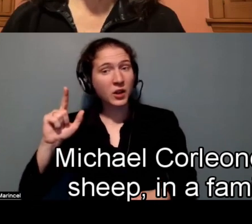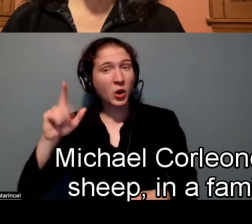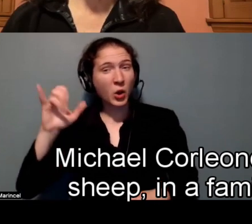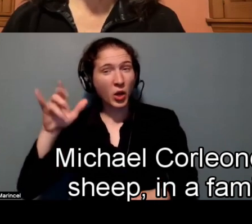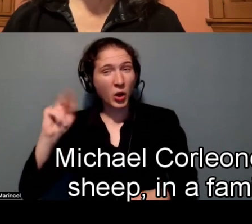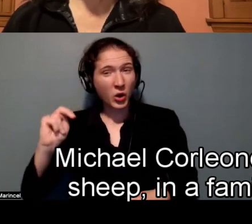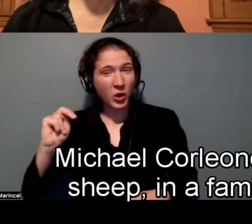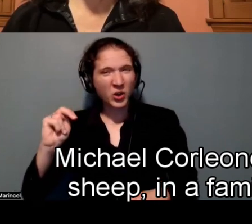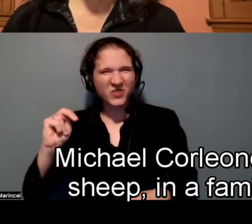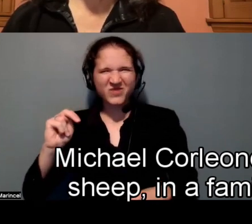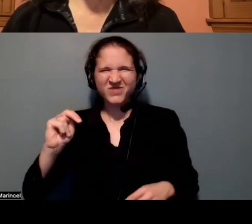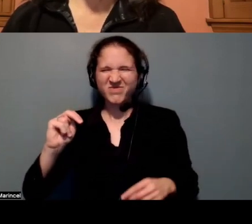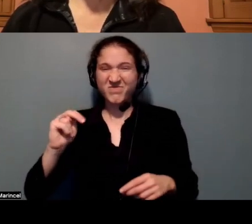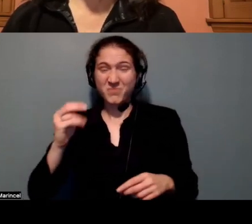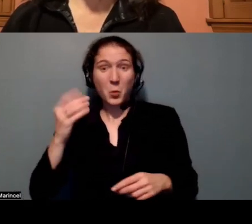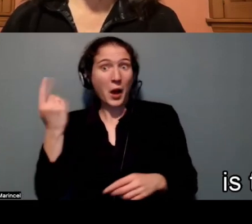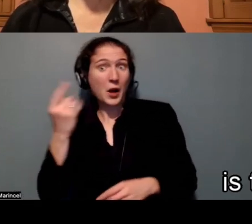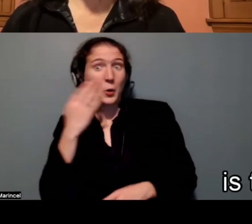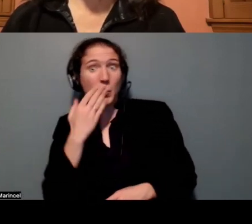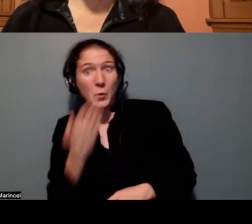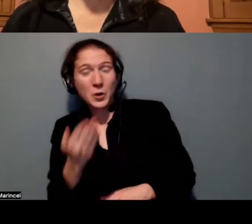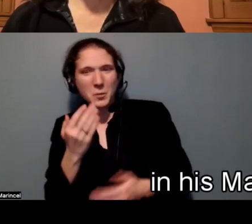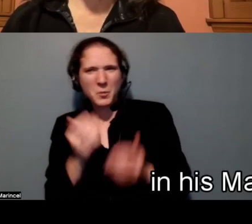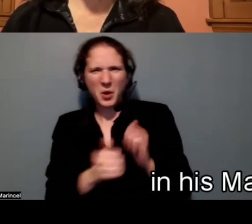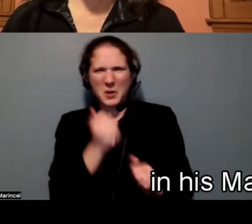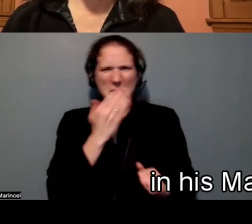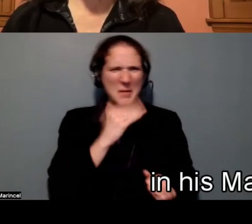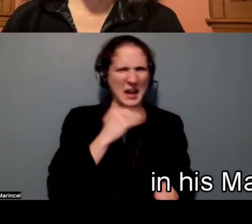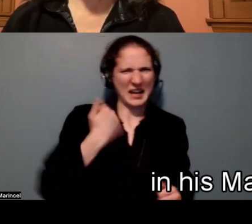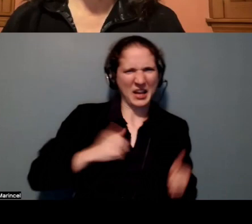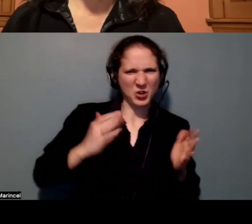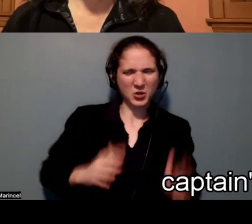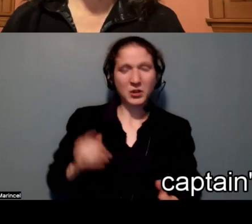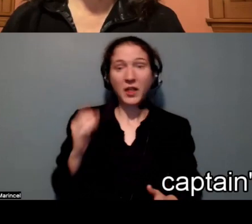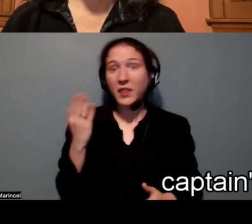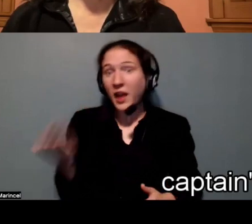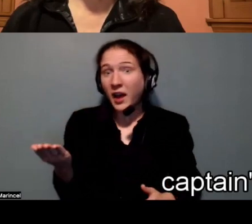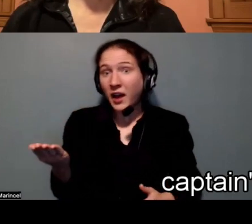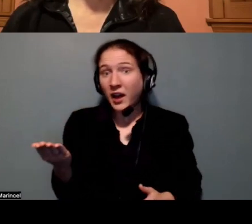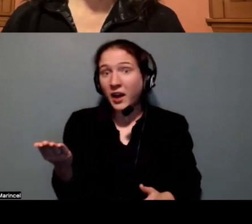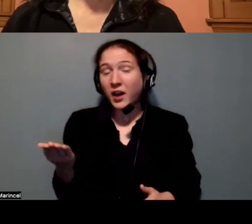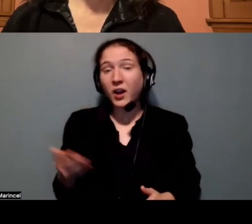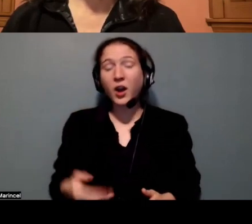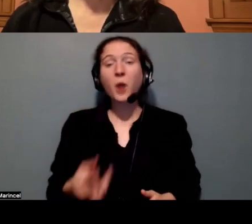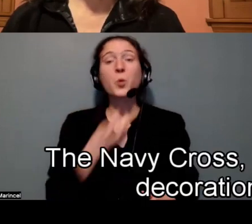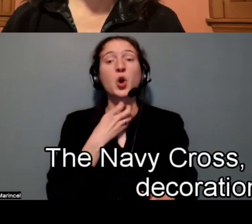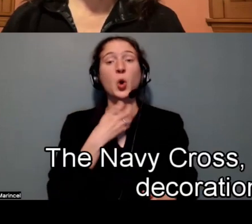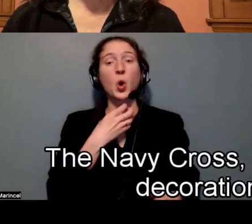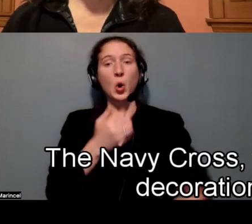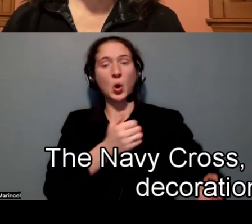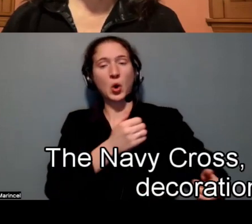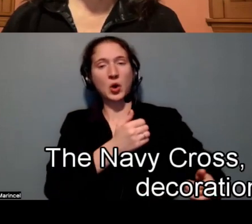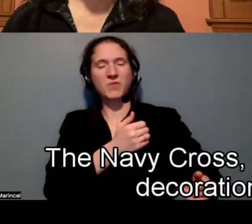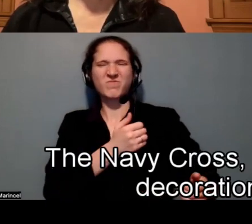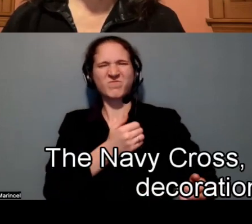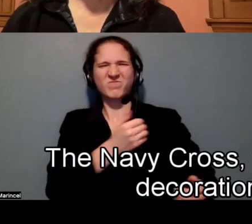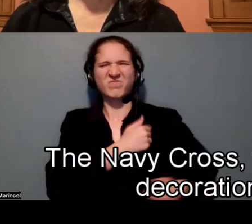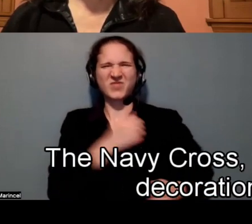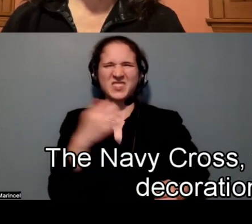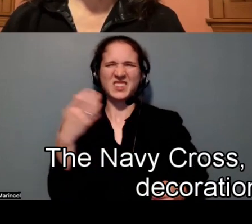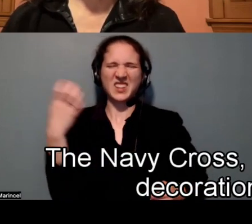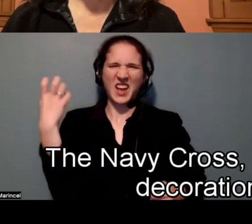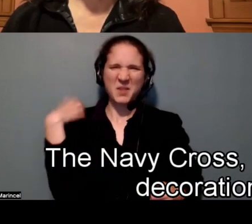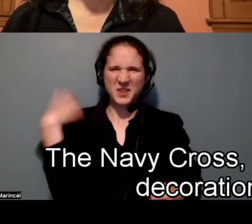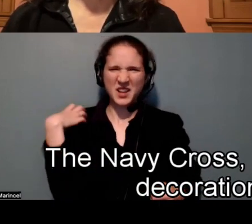sheep in a family of black sheep, is there in his Marine Corps captain's uniform, the Navy Cross, the second